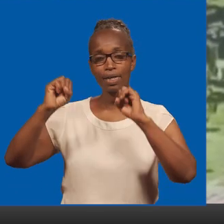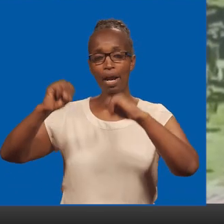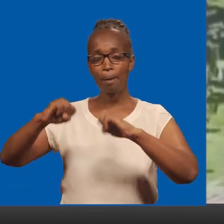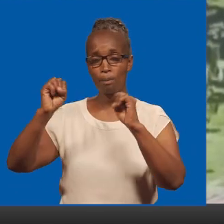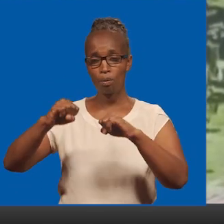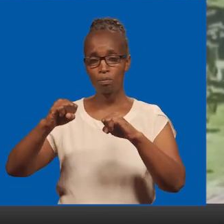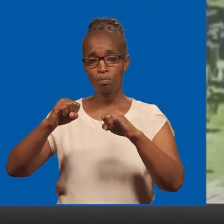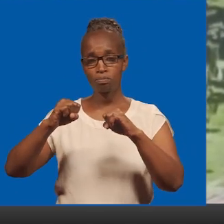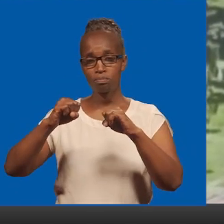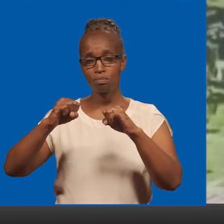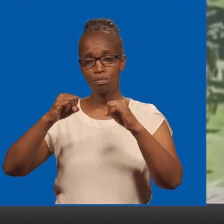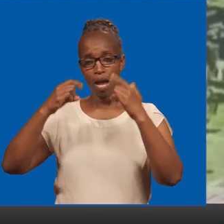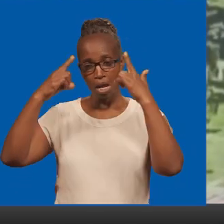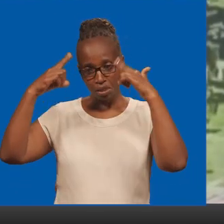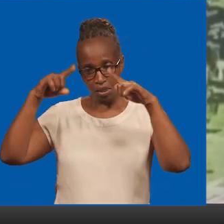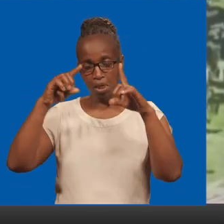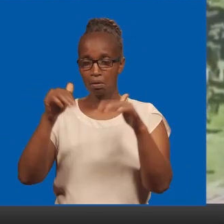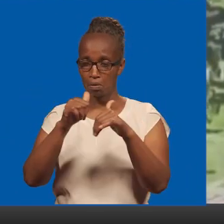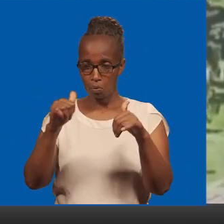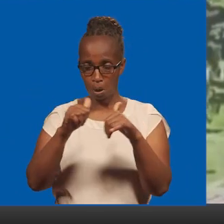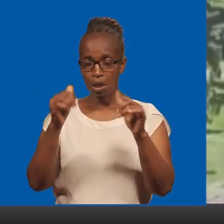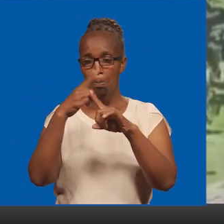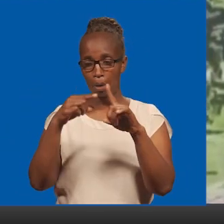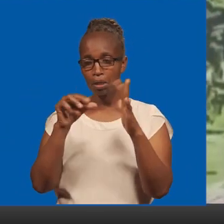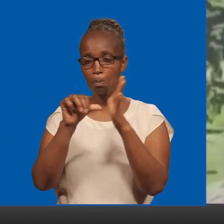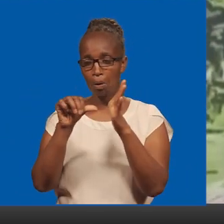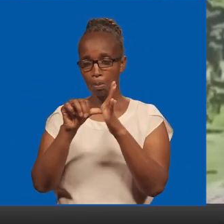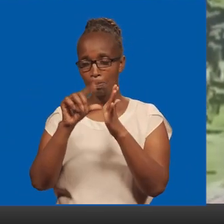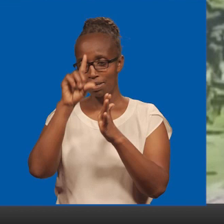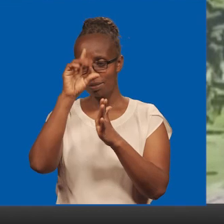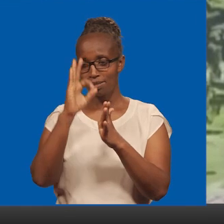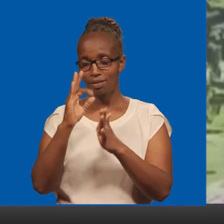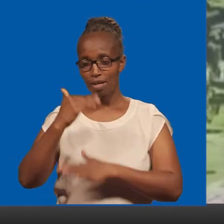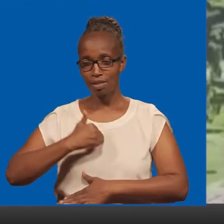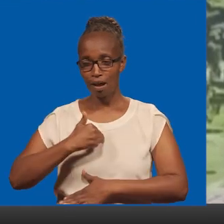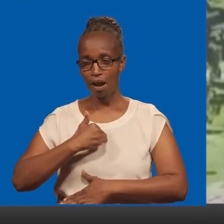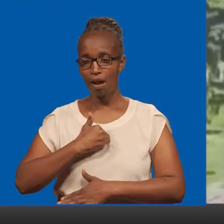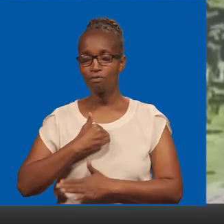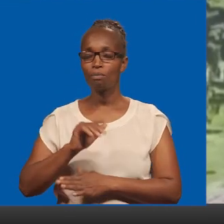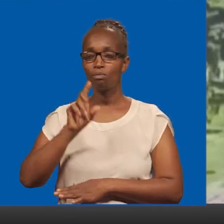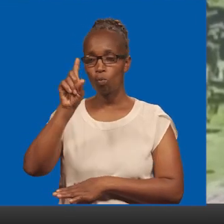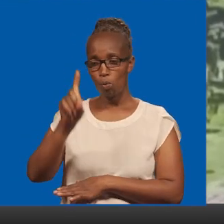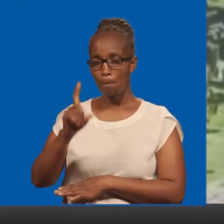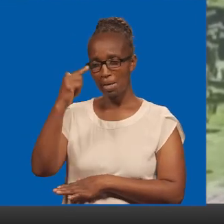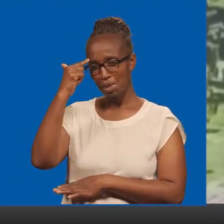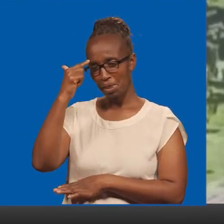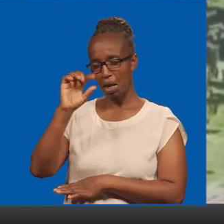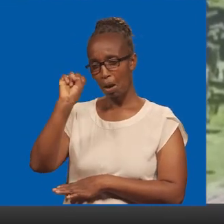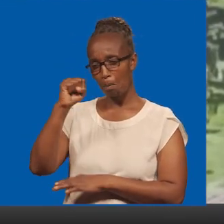capable, able, schooled, but we have a crisis. We have to figure